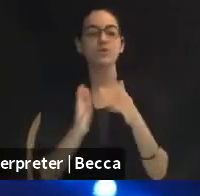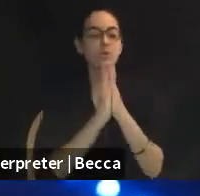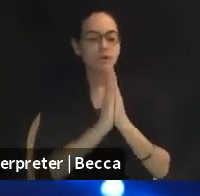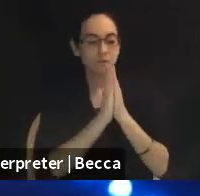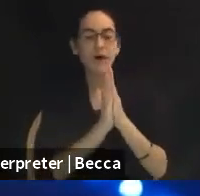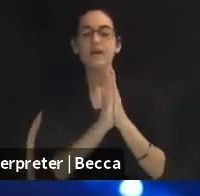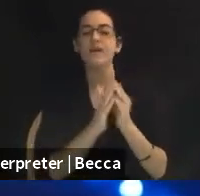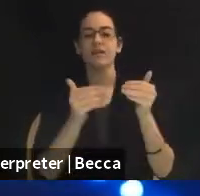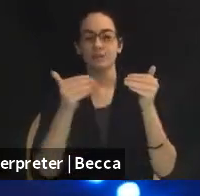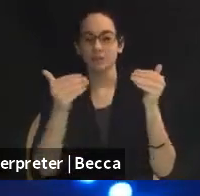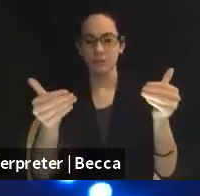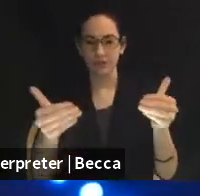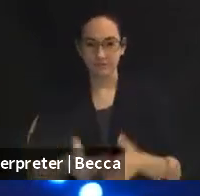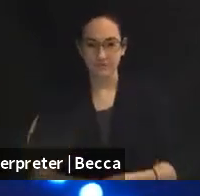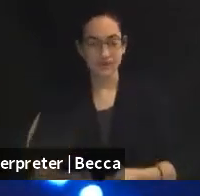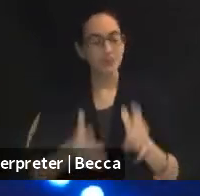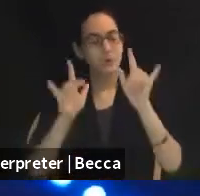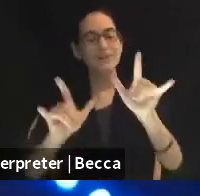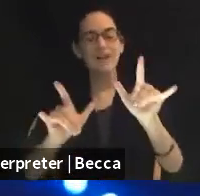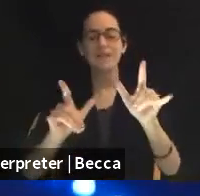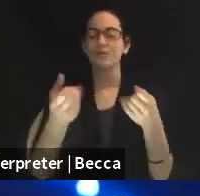you and we're for you.